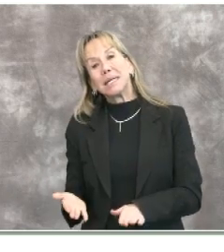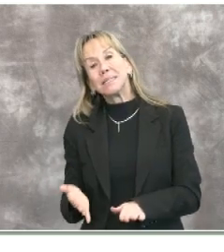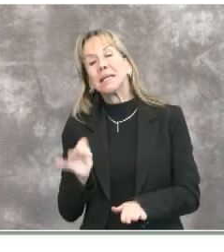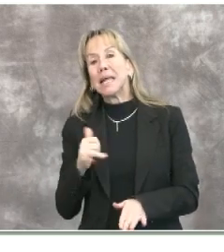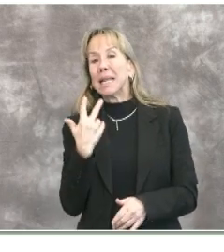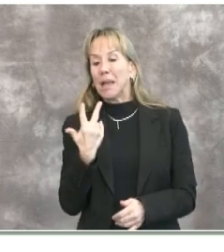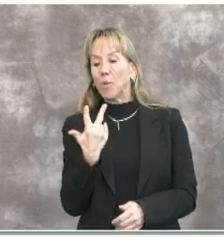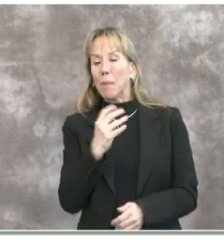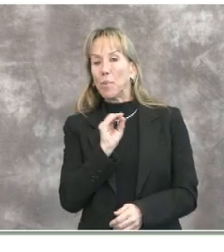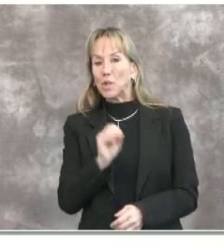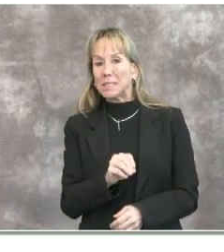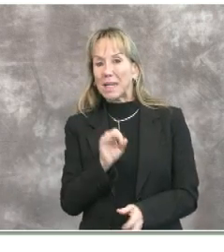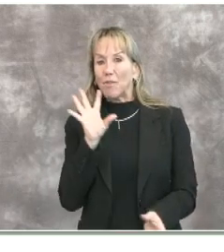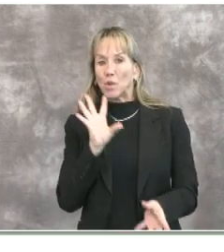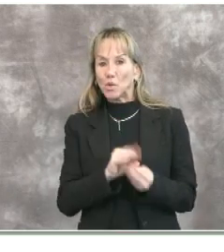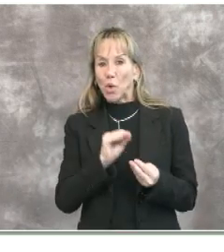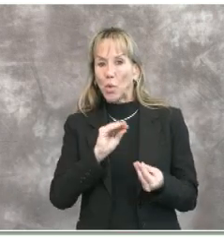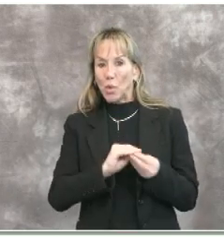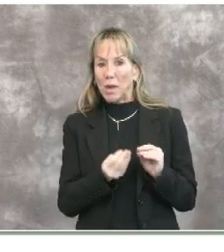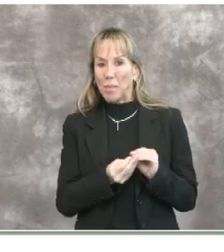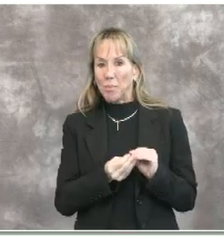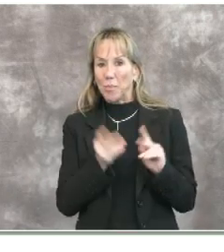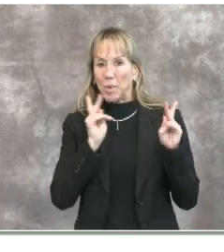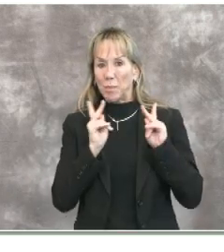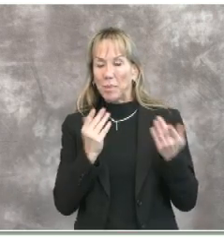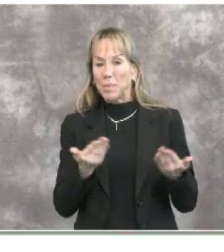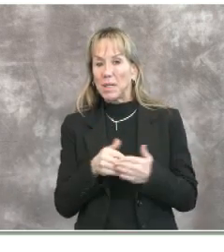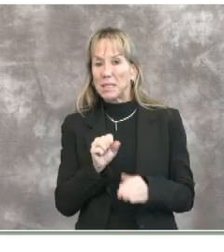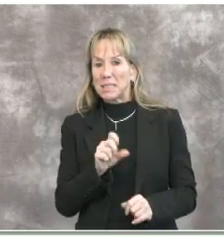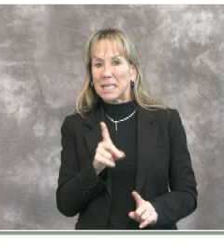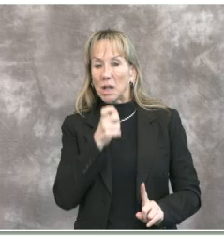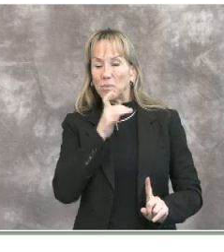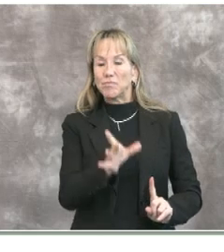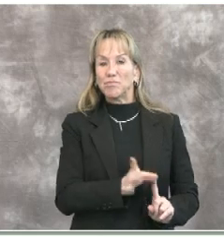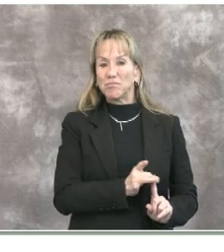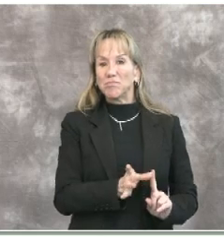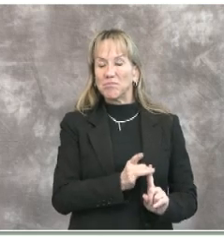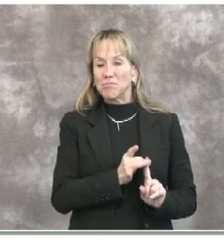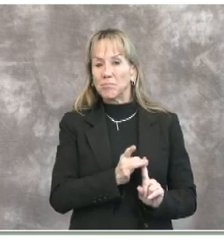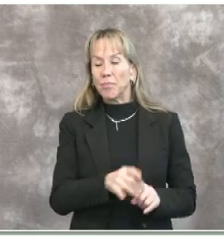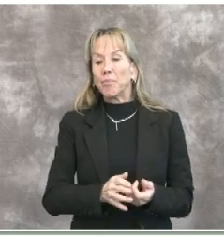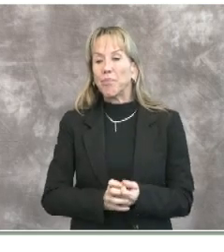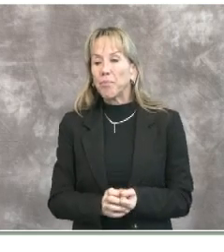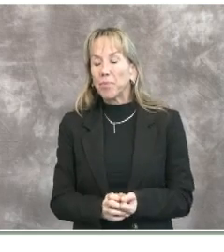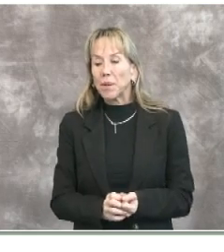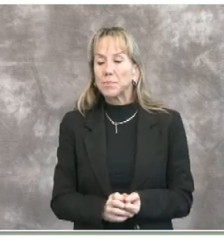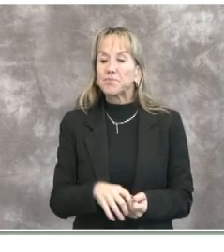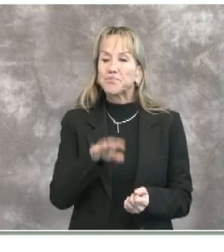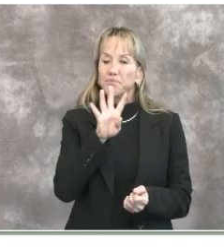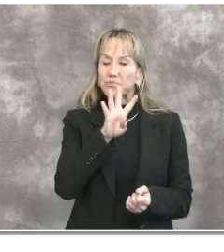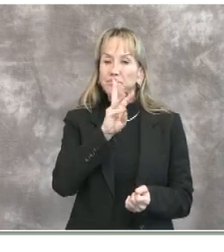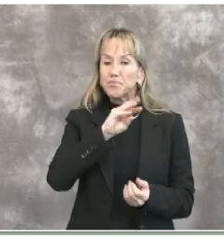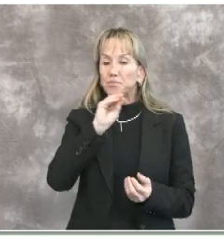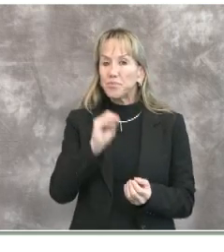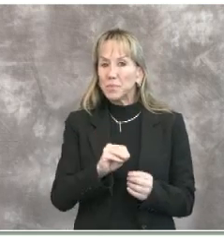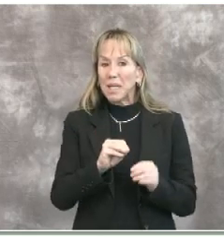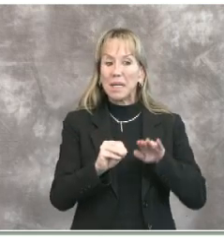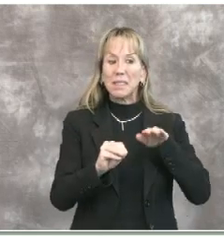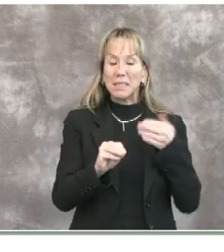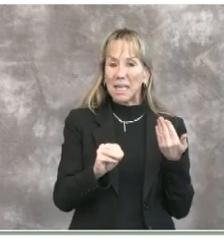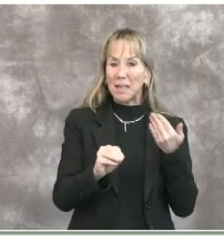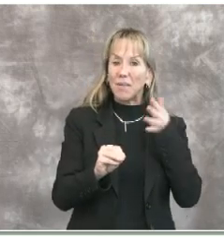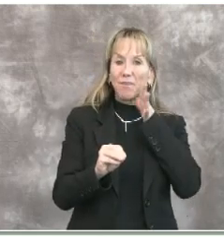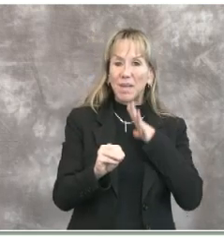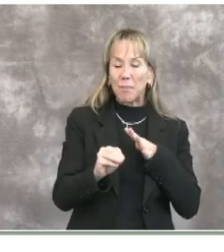of the total number, and for these deaths, 46% were female, 54%